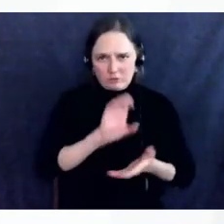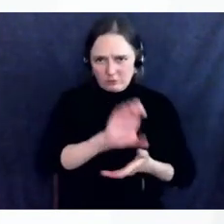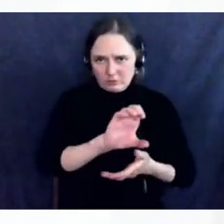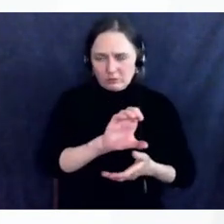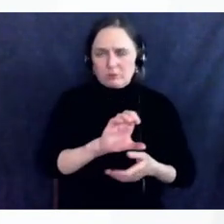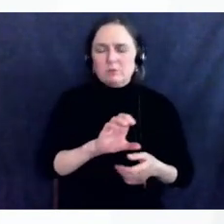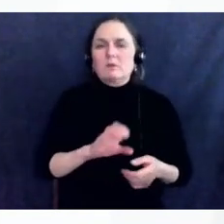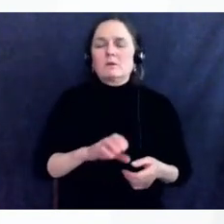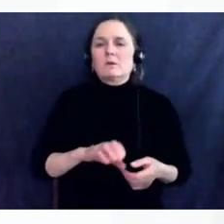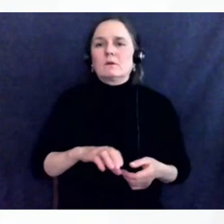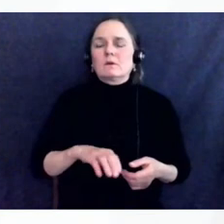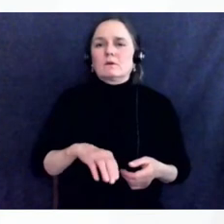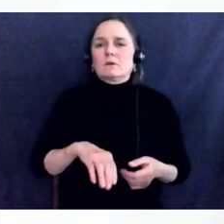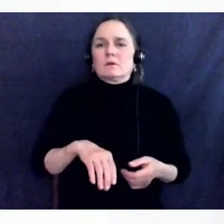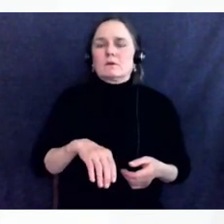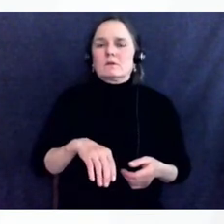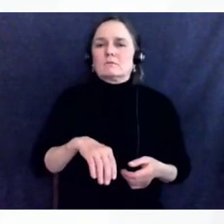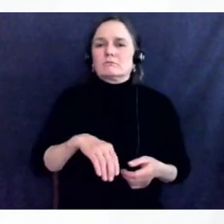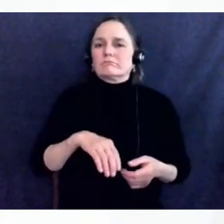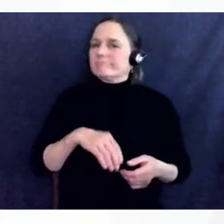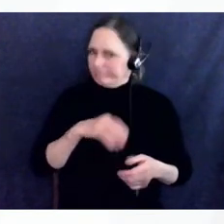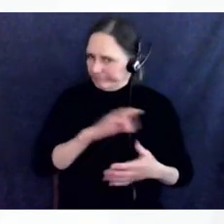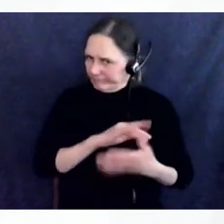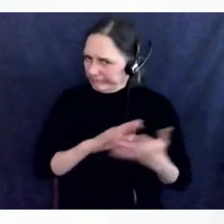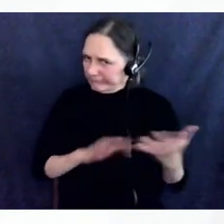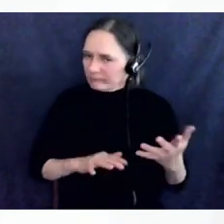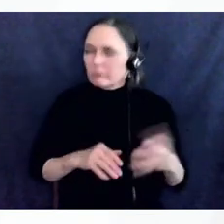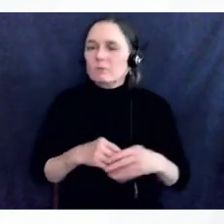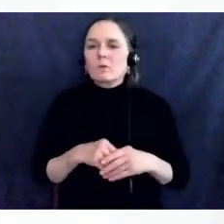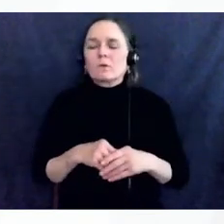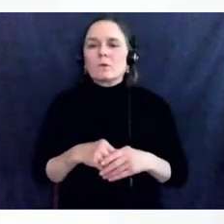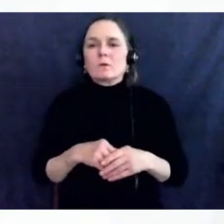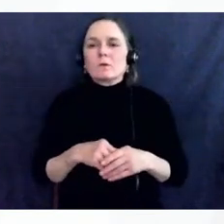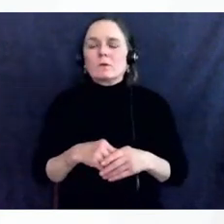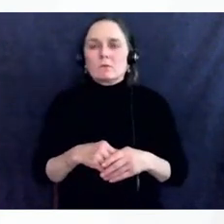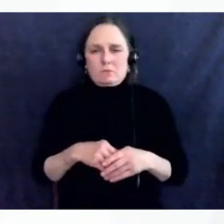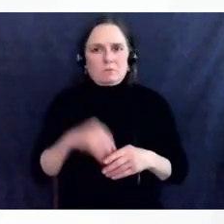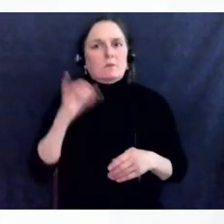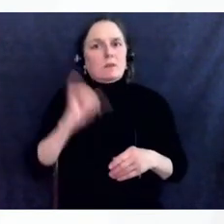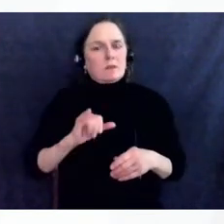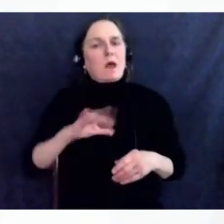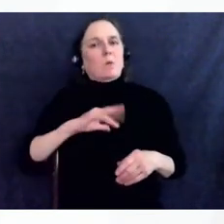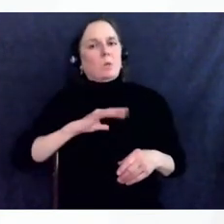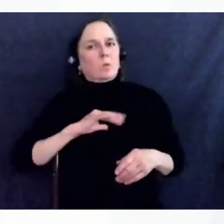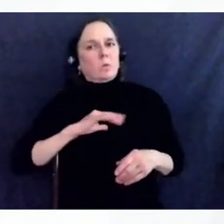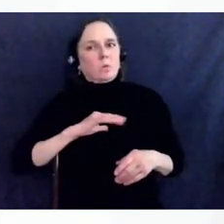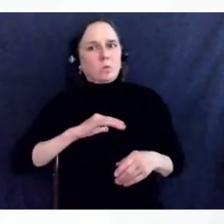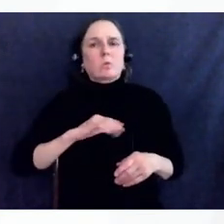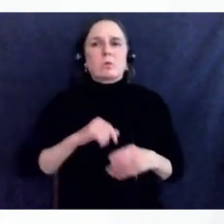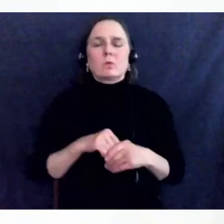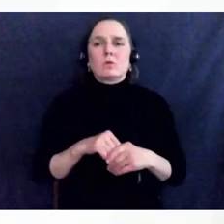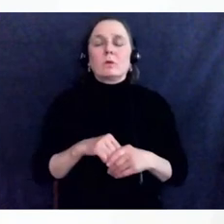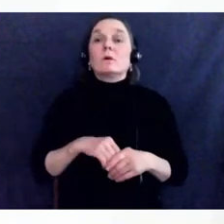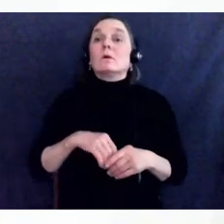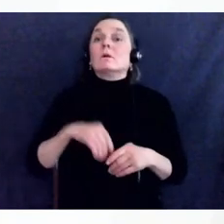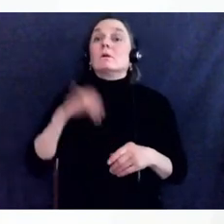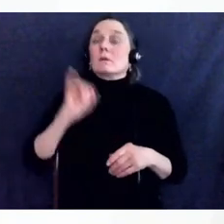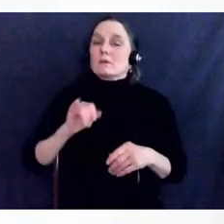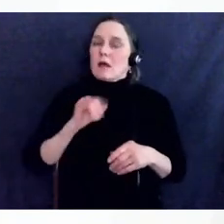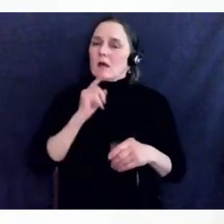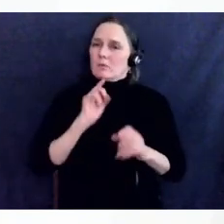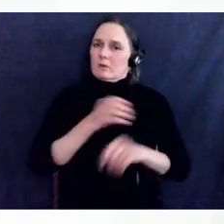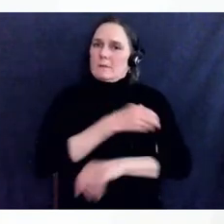This step has already spurred our deans to propose and make a number of exciting new faculty appointments, both through this